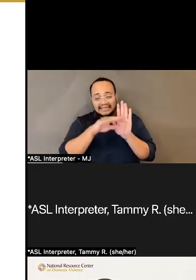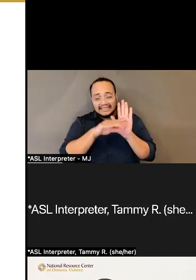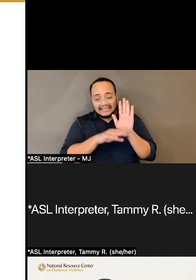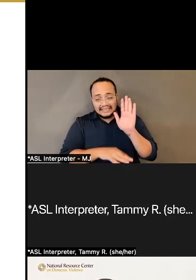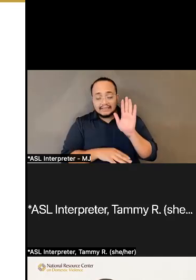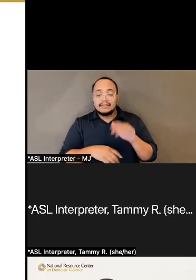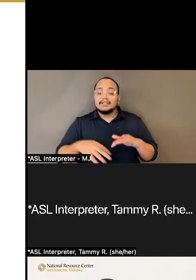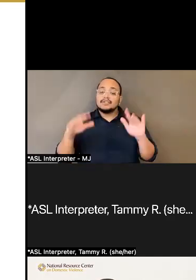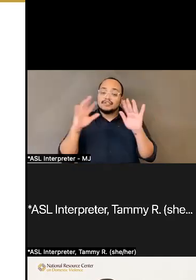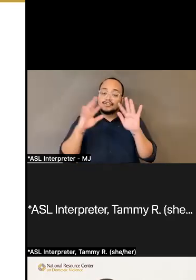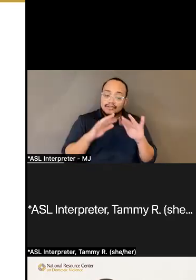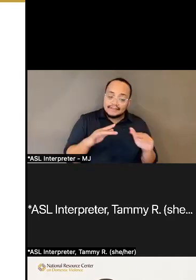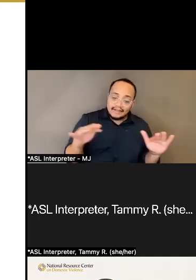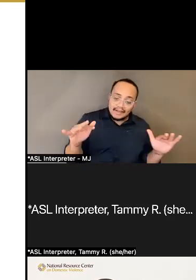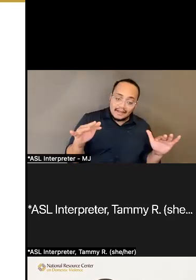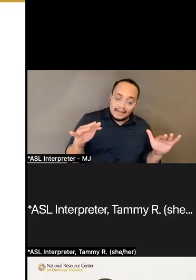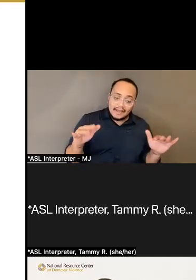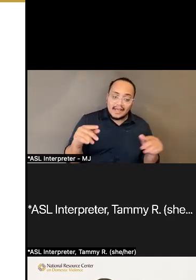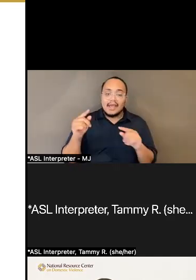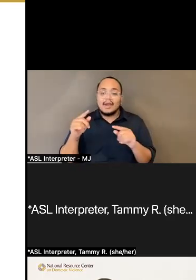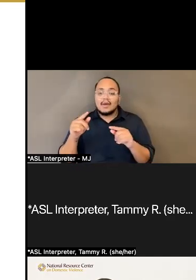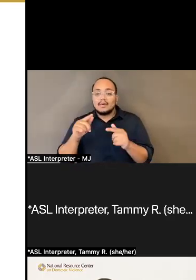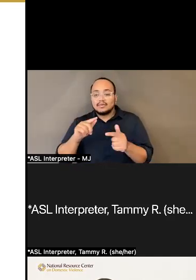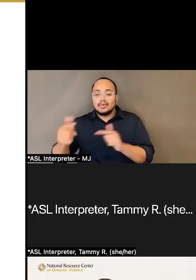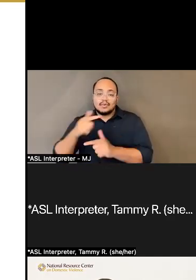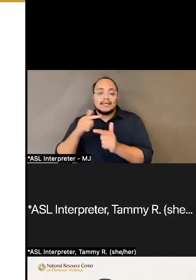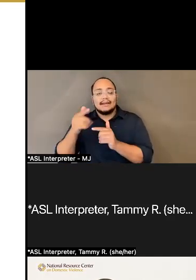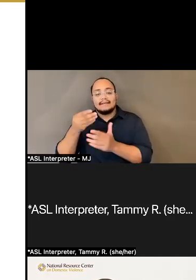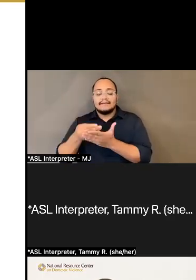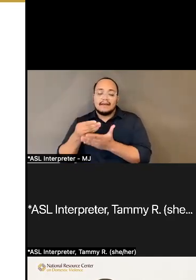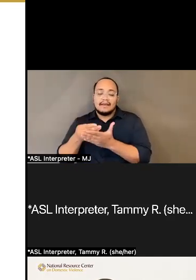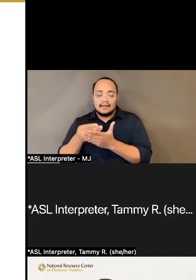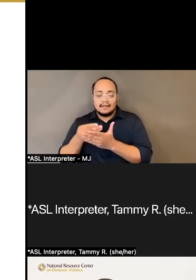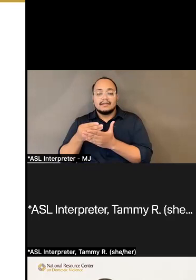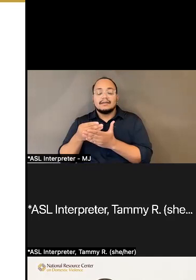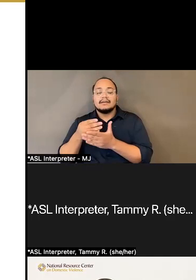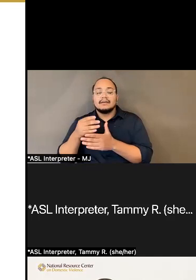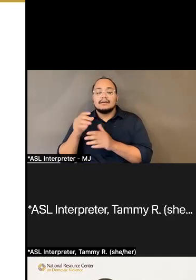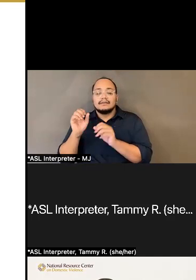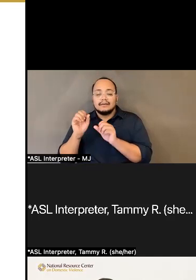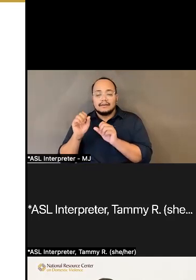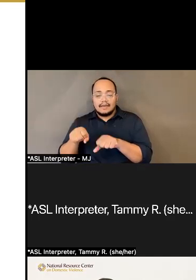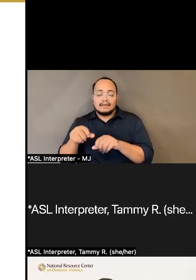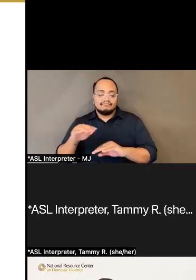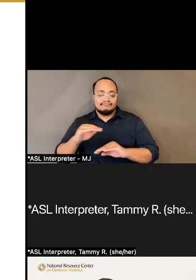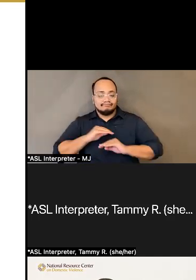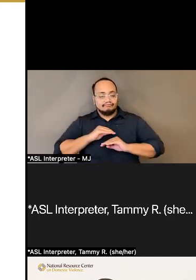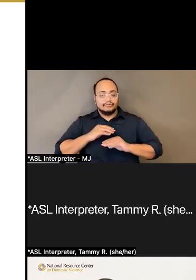diversified and rotating funding sources can meet survivors'